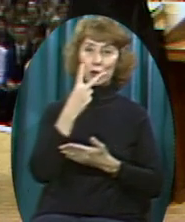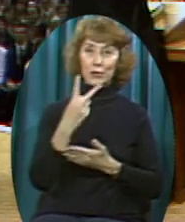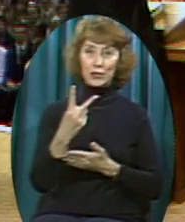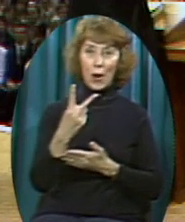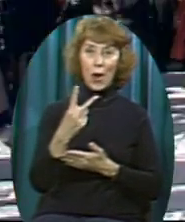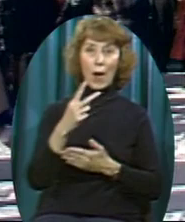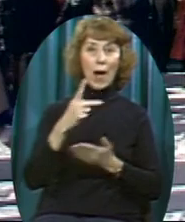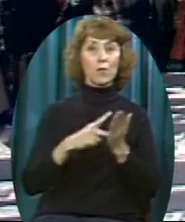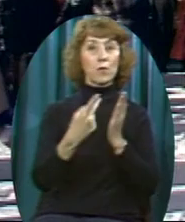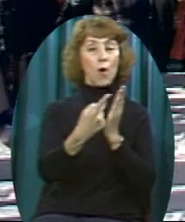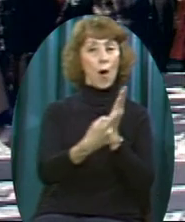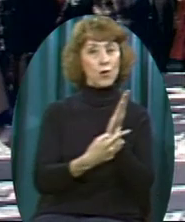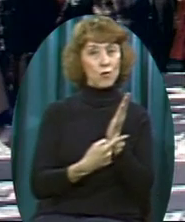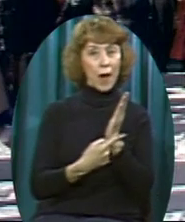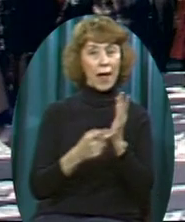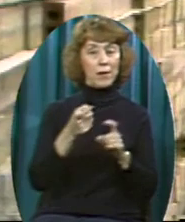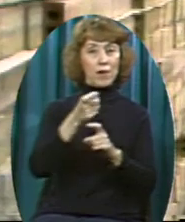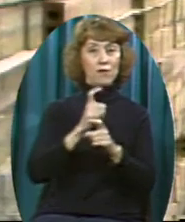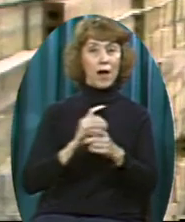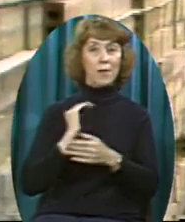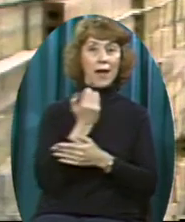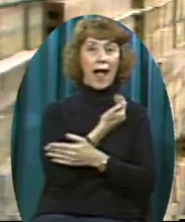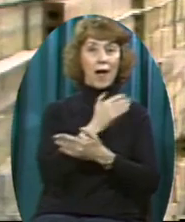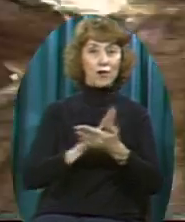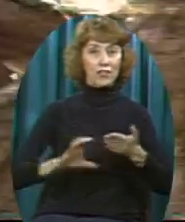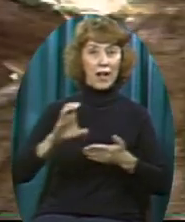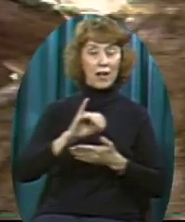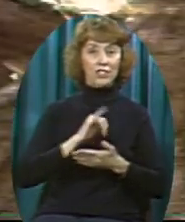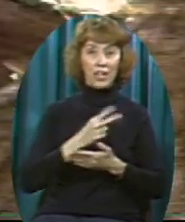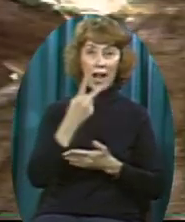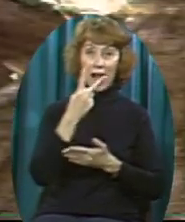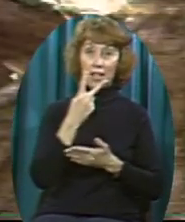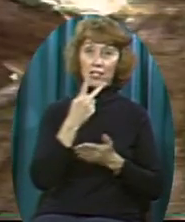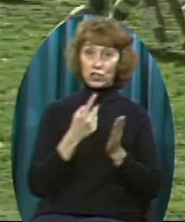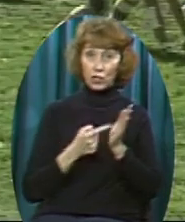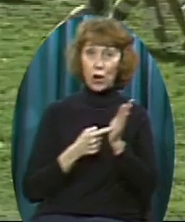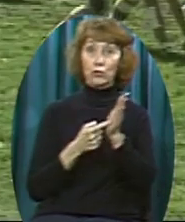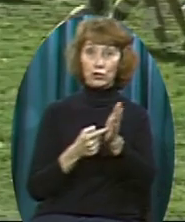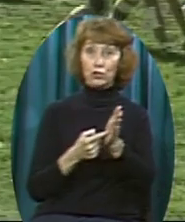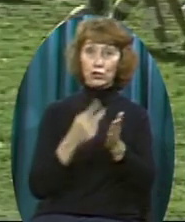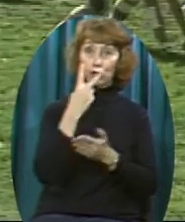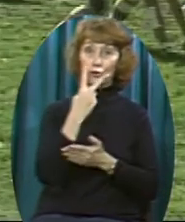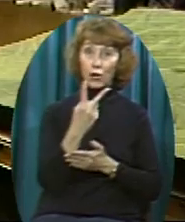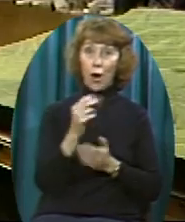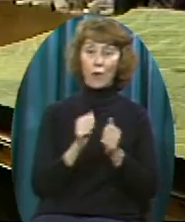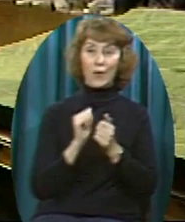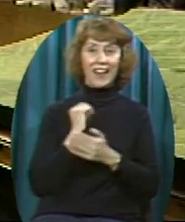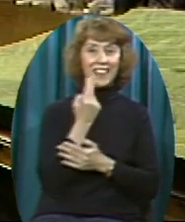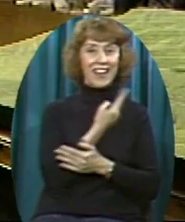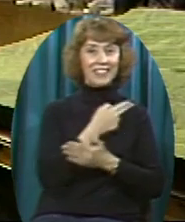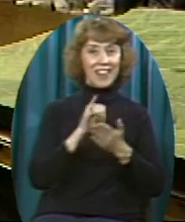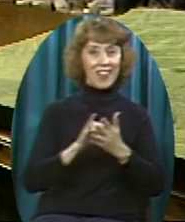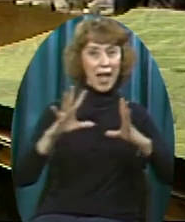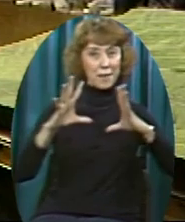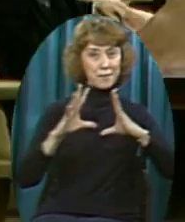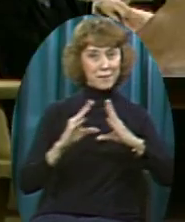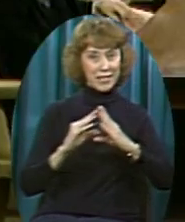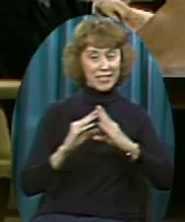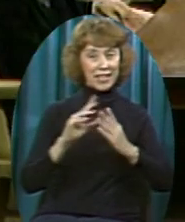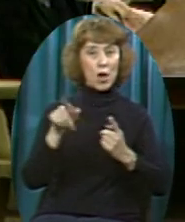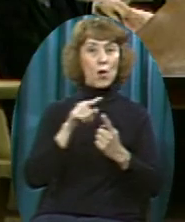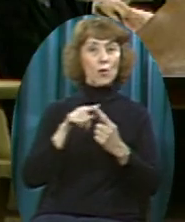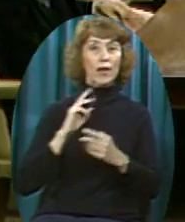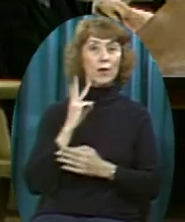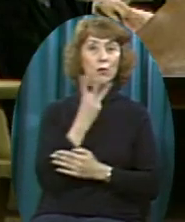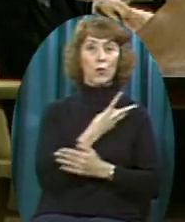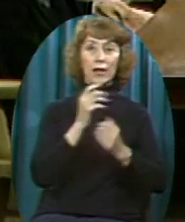Baptist College. I took you on a brief 10-year historical segment and showed you that meeting when